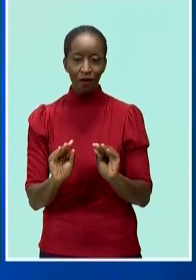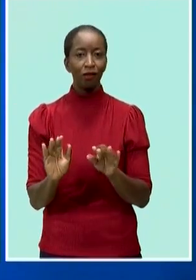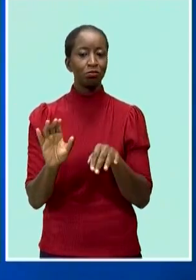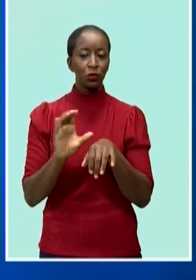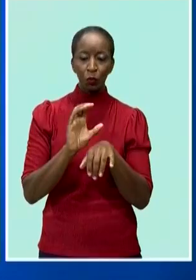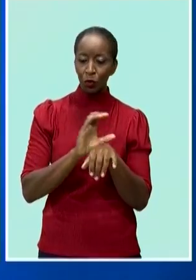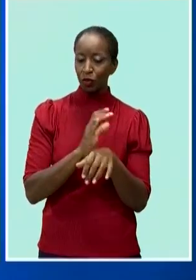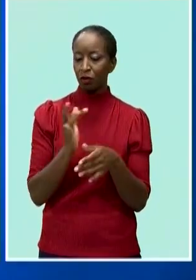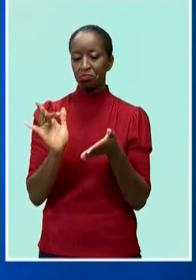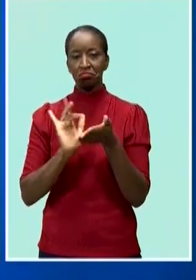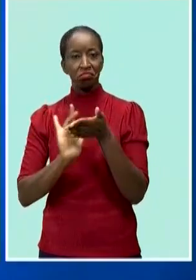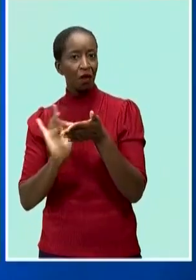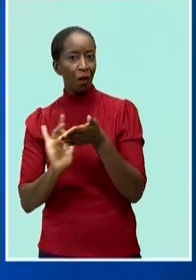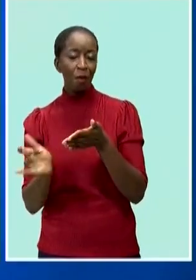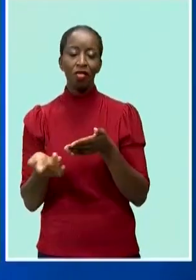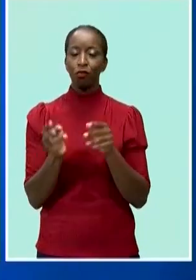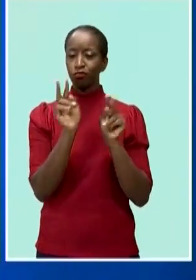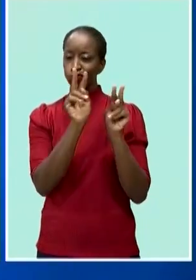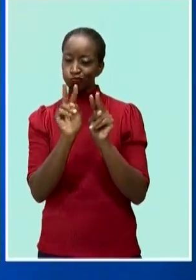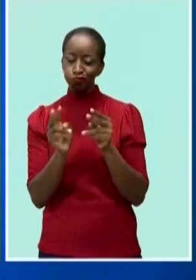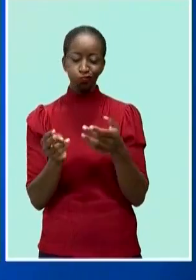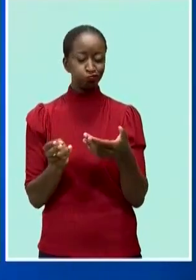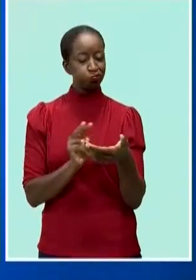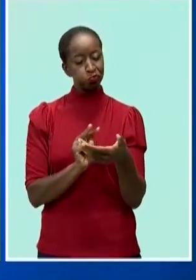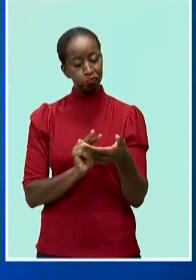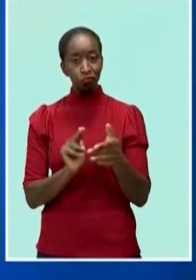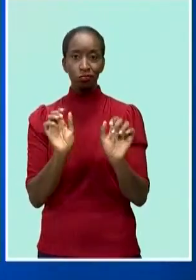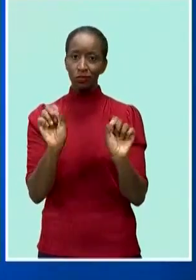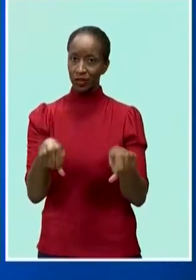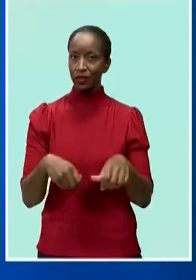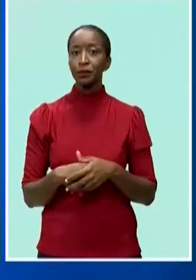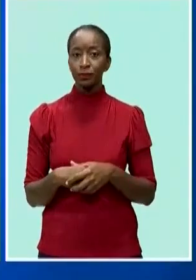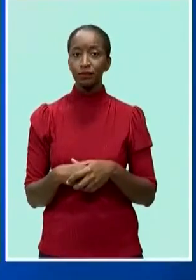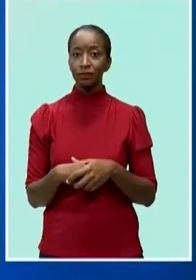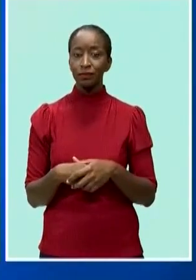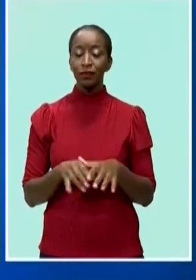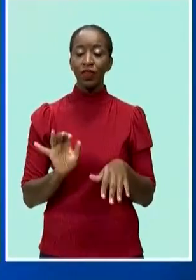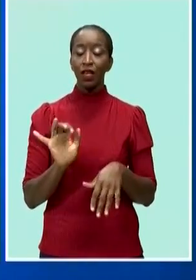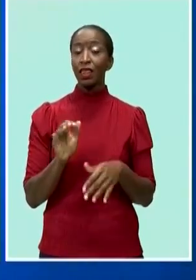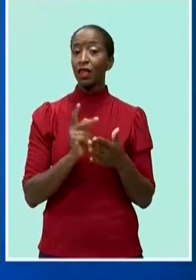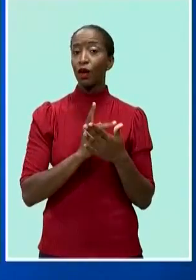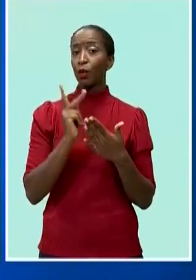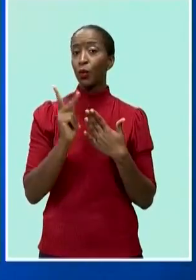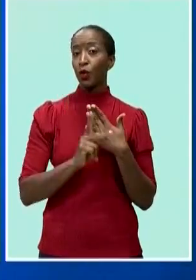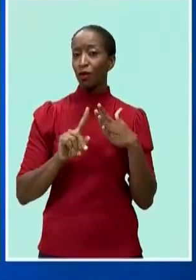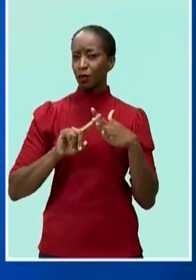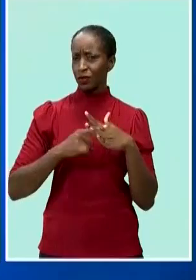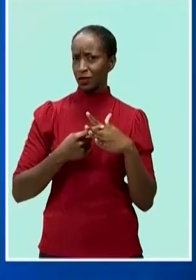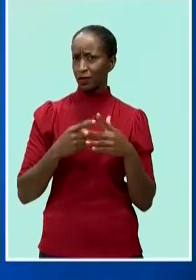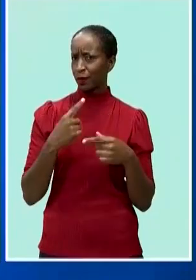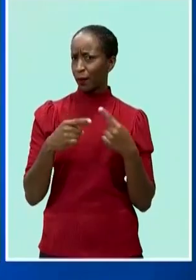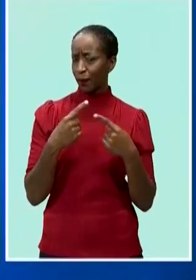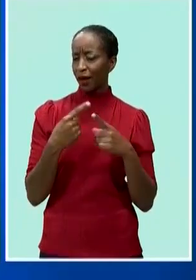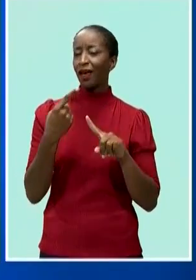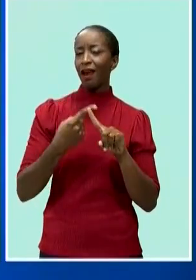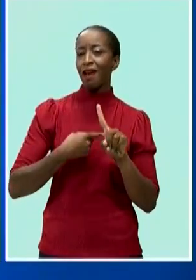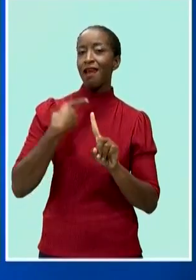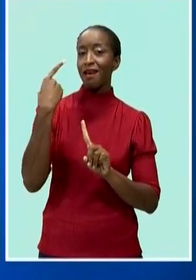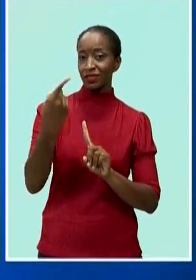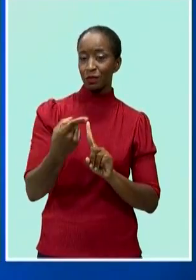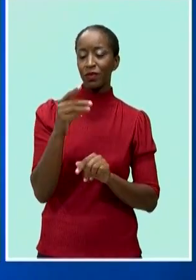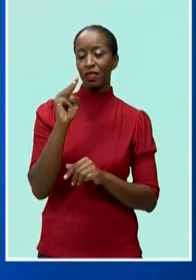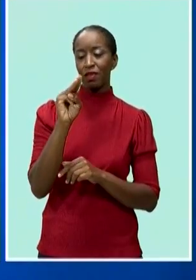online. It is anticipated that this project will be launched during the course of next month, during the month